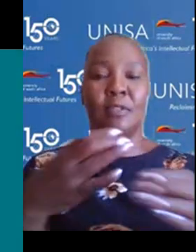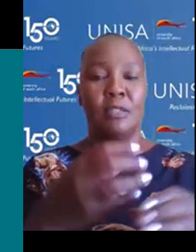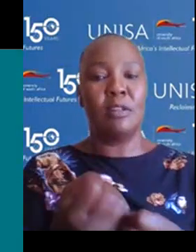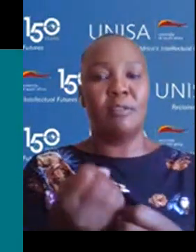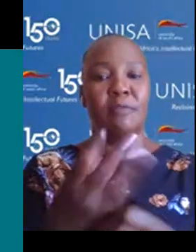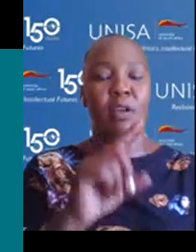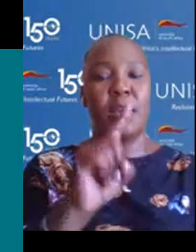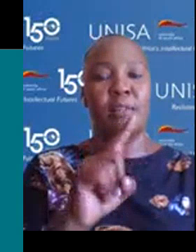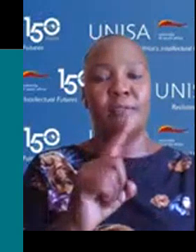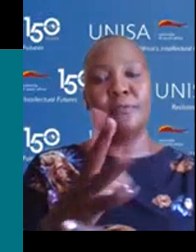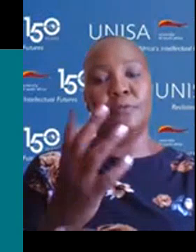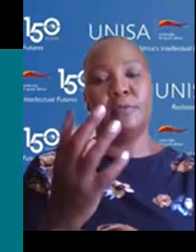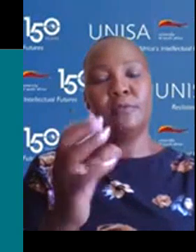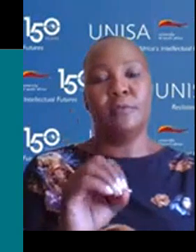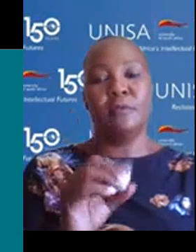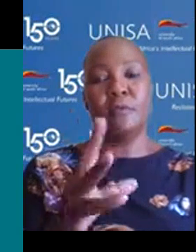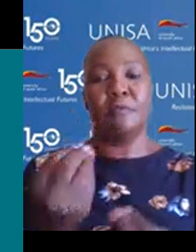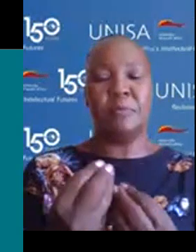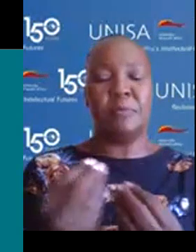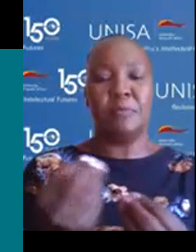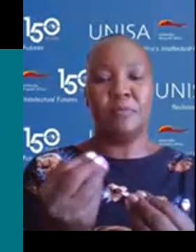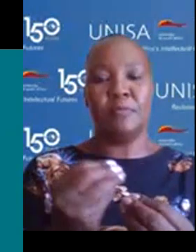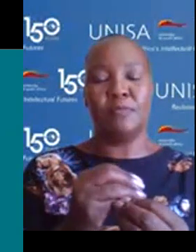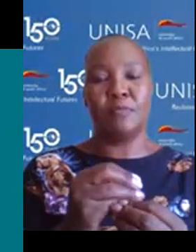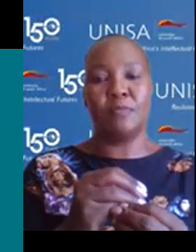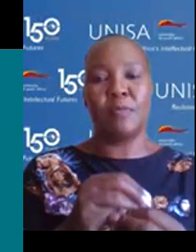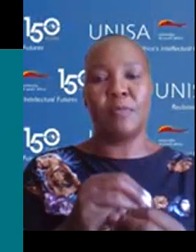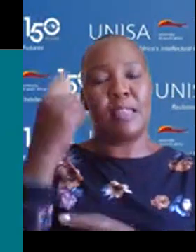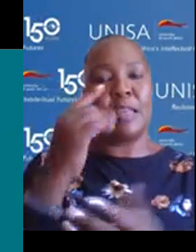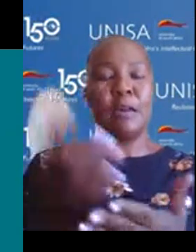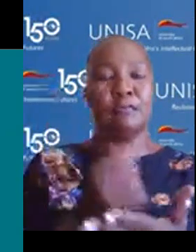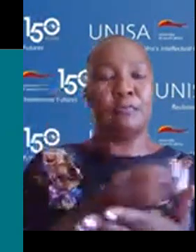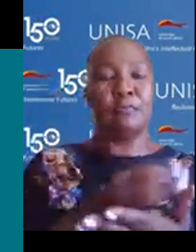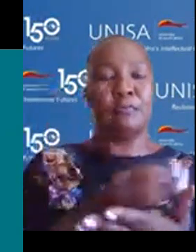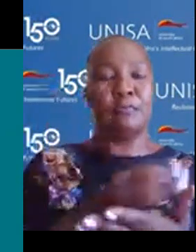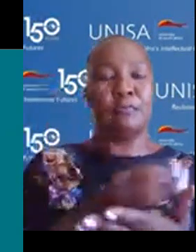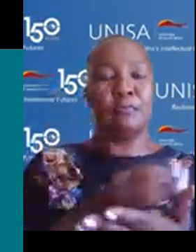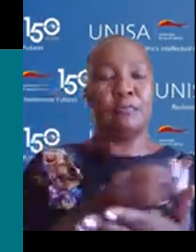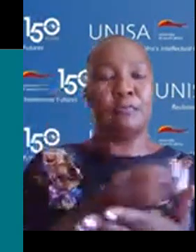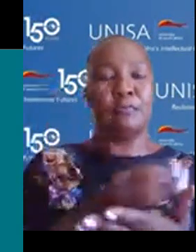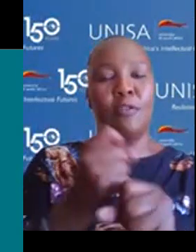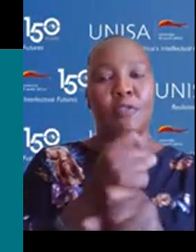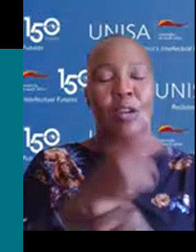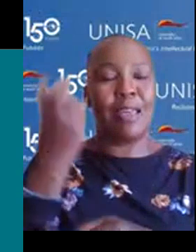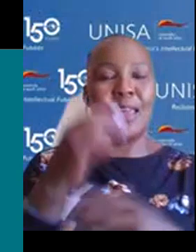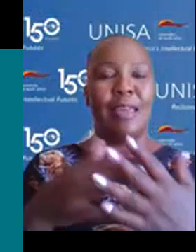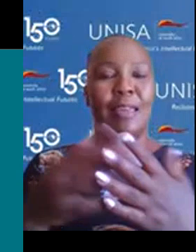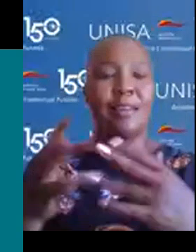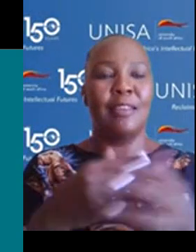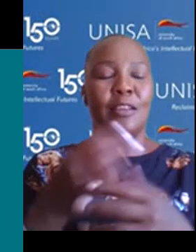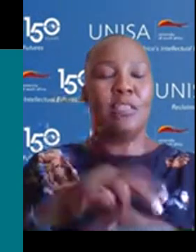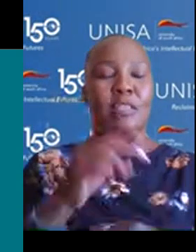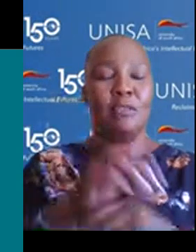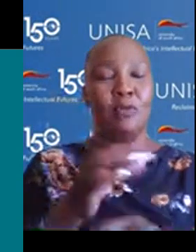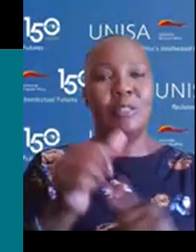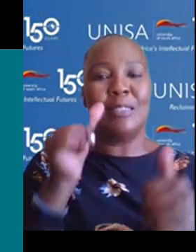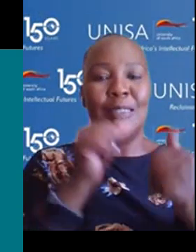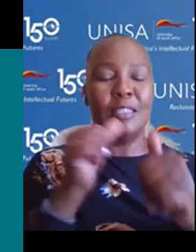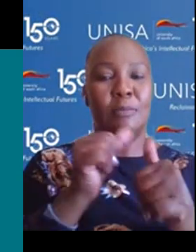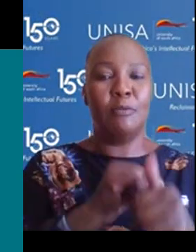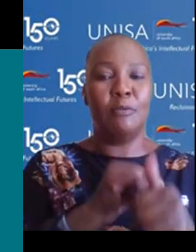3 minutes to just reflect, quickly go get a cup of coffee, or anything that you need to eat perhaps quickly before we dive into the